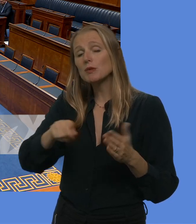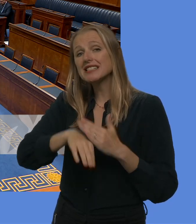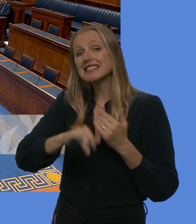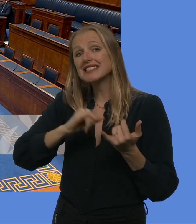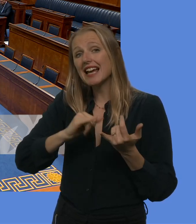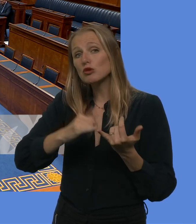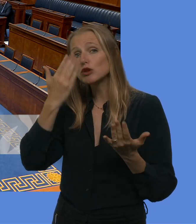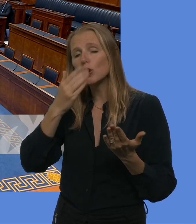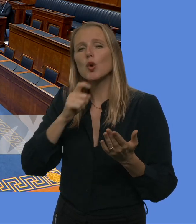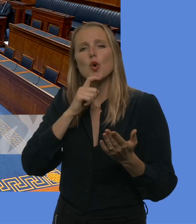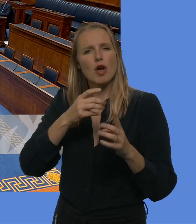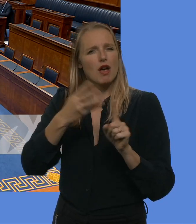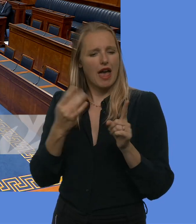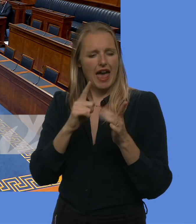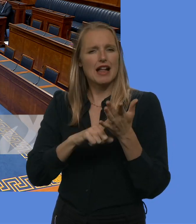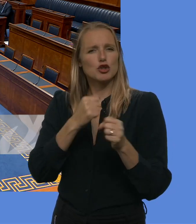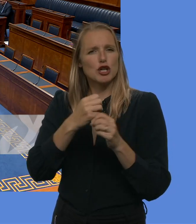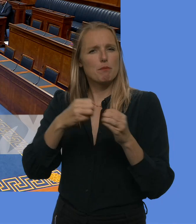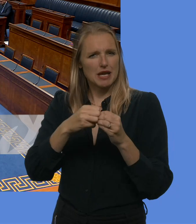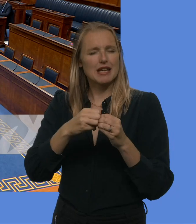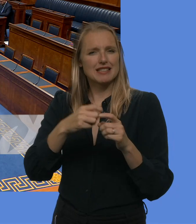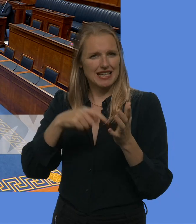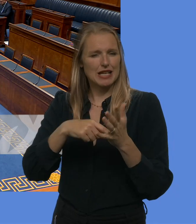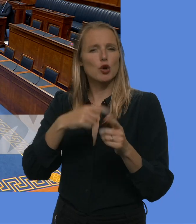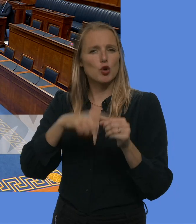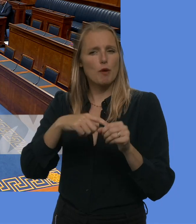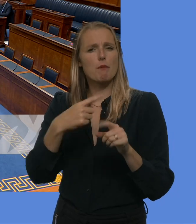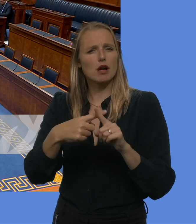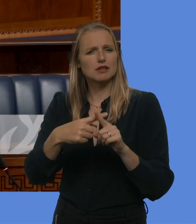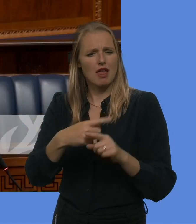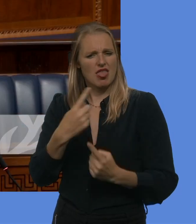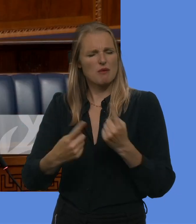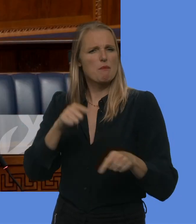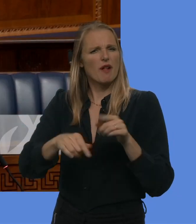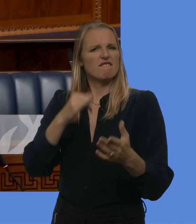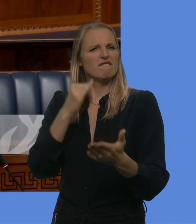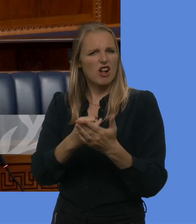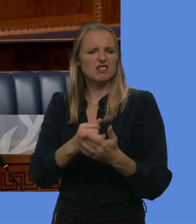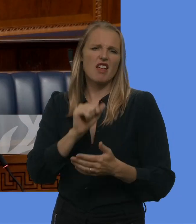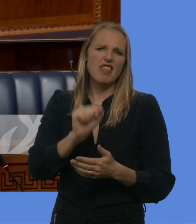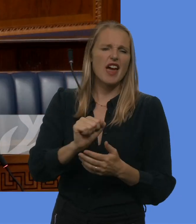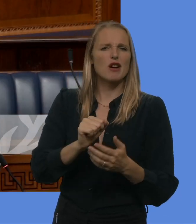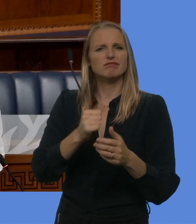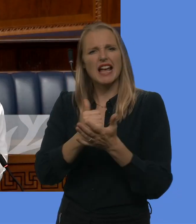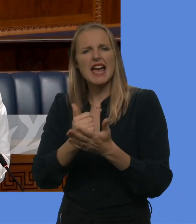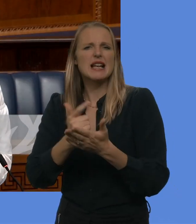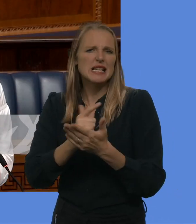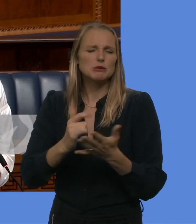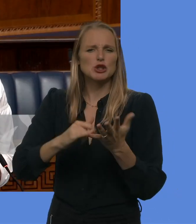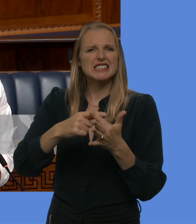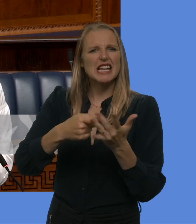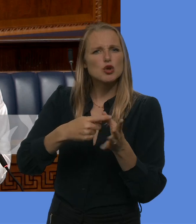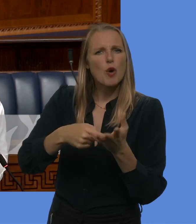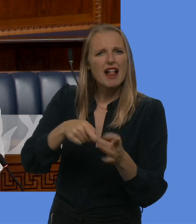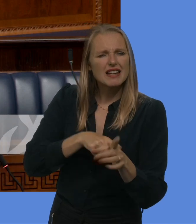are LGBTQ+ are bullied due to their sexual orientation or gender identity. What plans do you and your department have to tackle homophobic